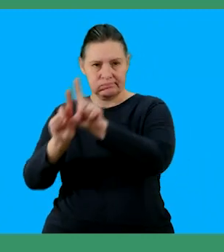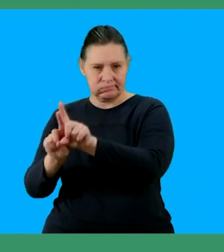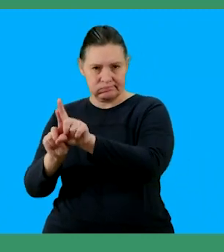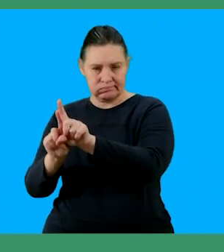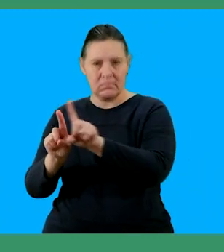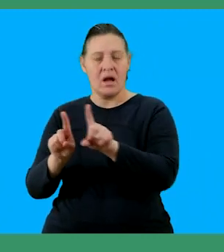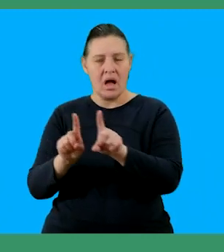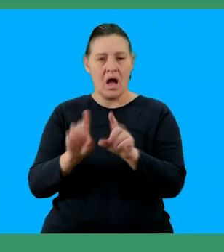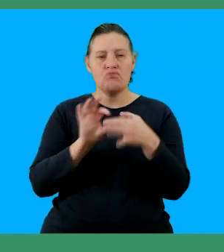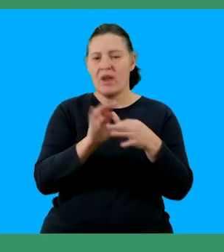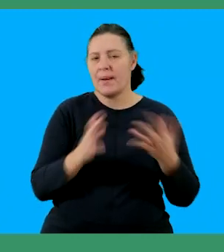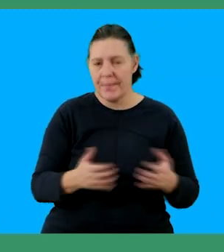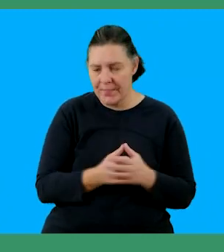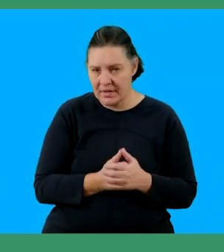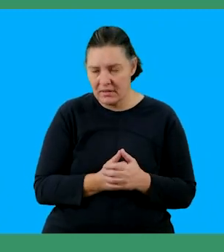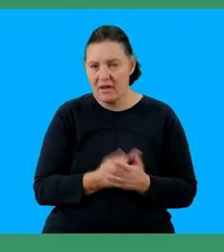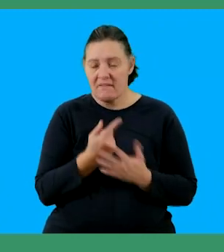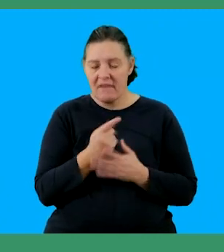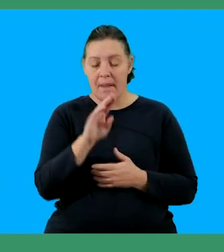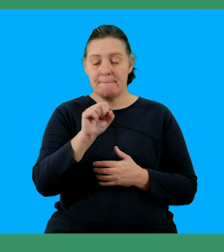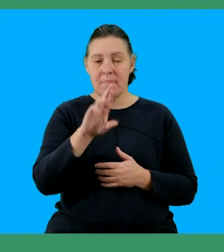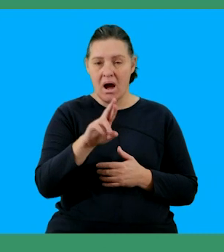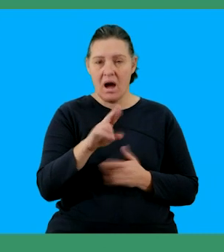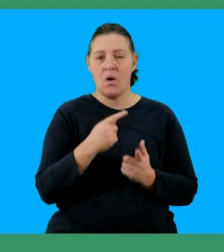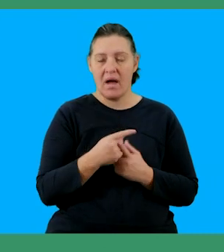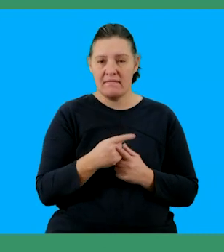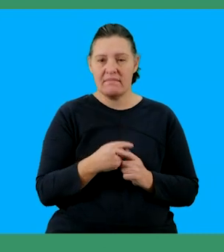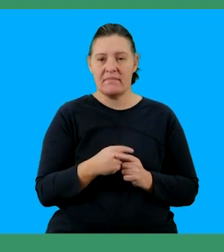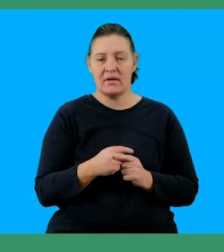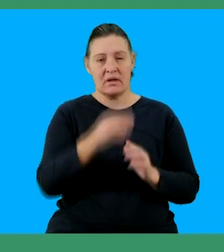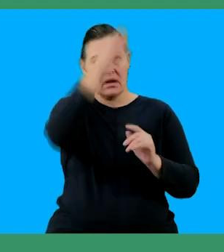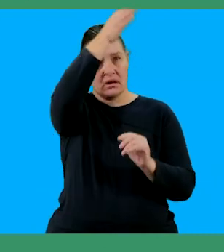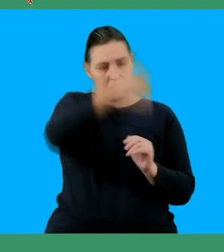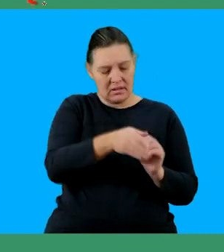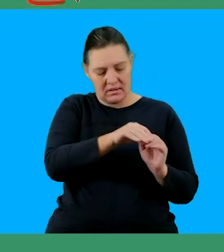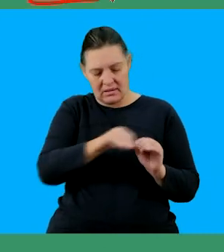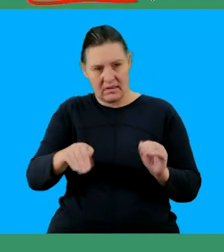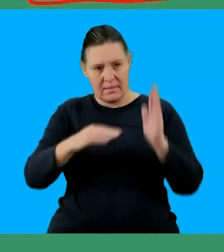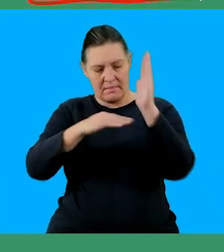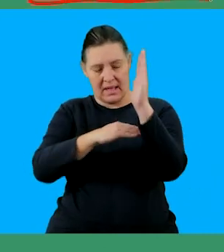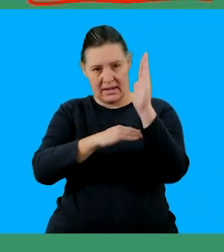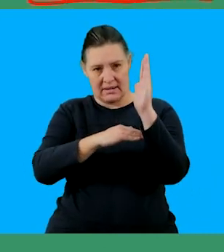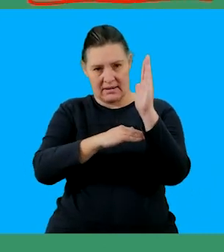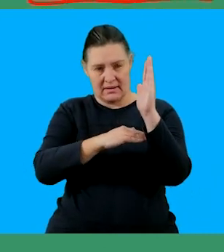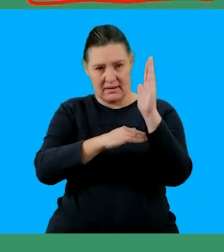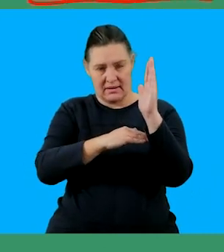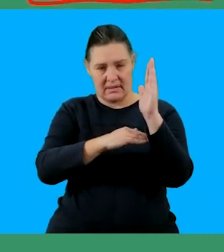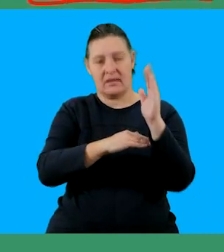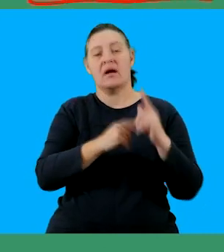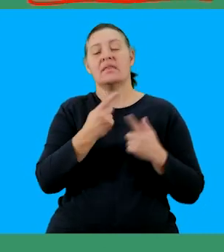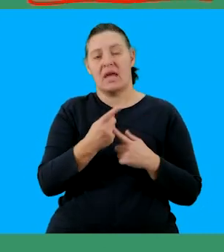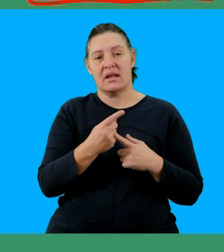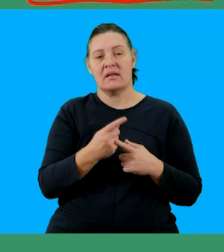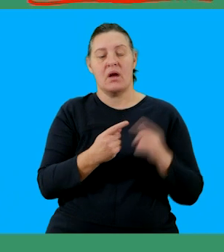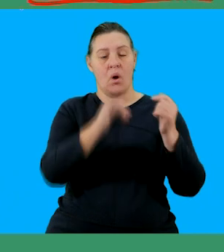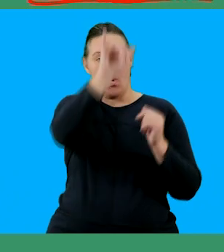are related. So when we draw a bar graph, we have a Cartesian plane. This is our Cartesian plane.